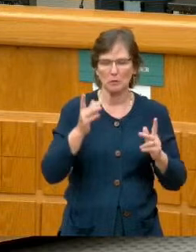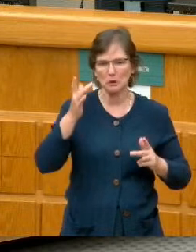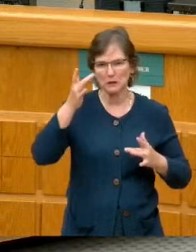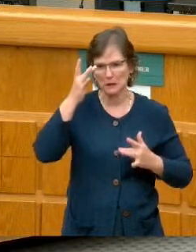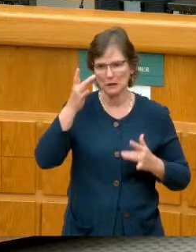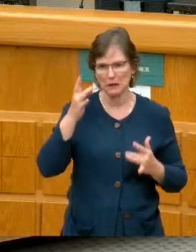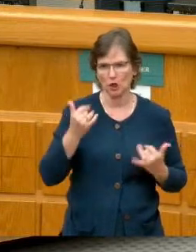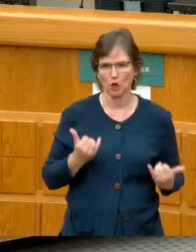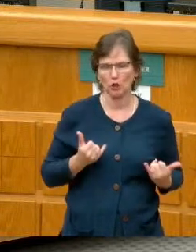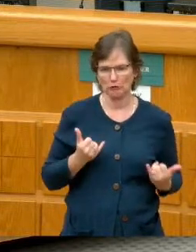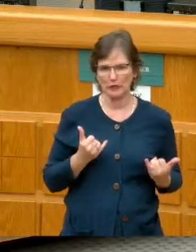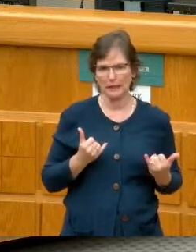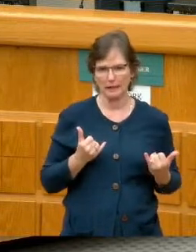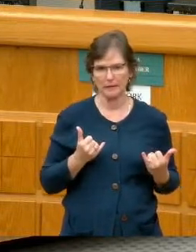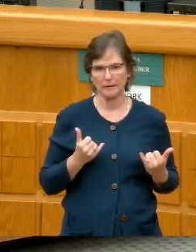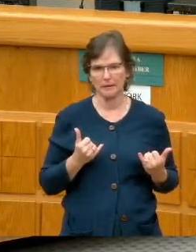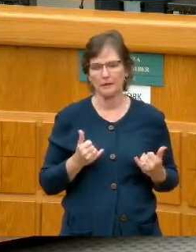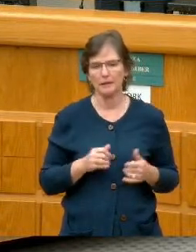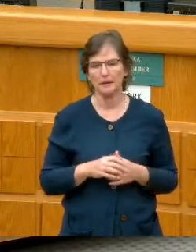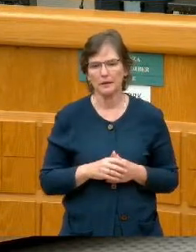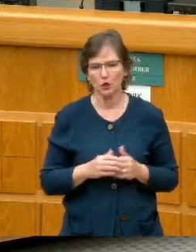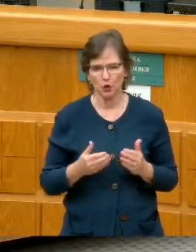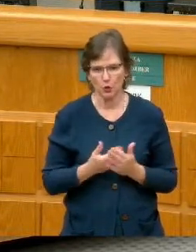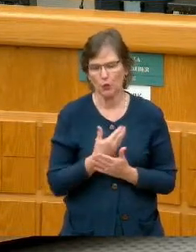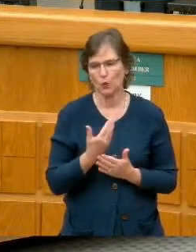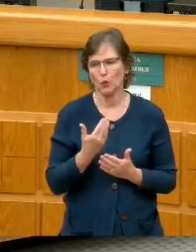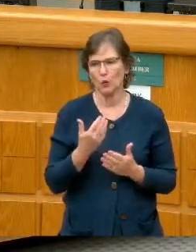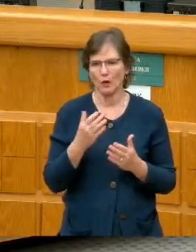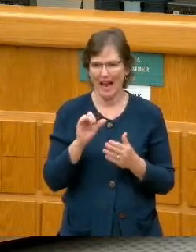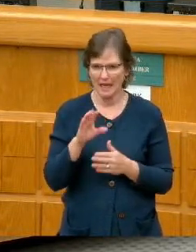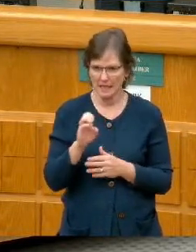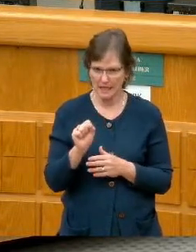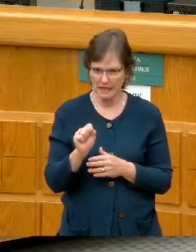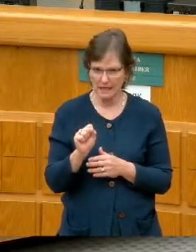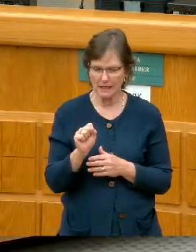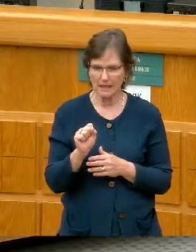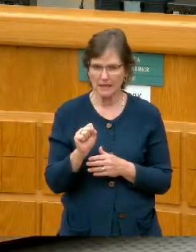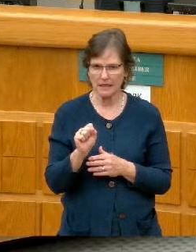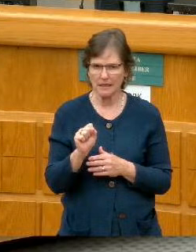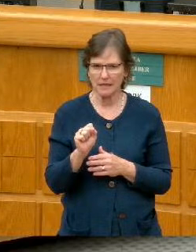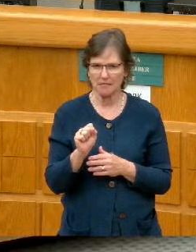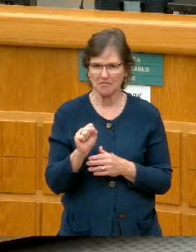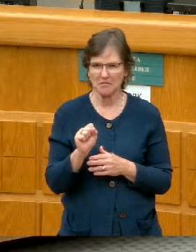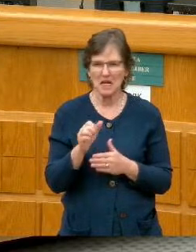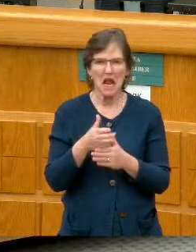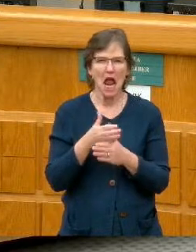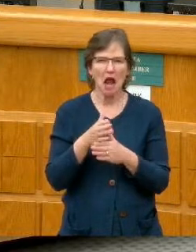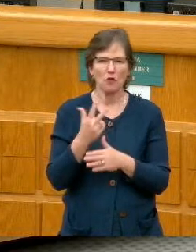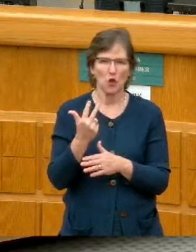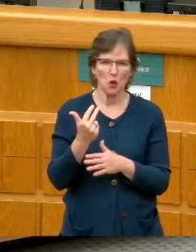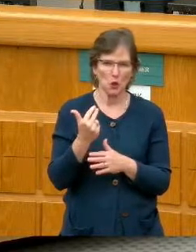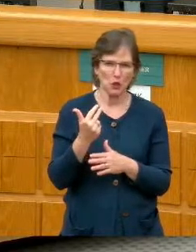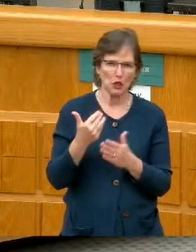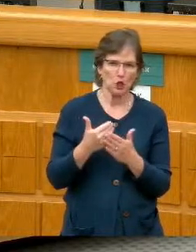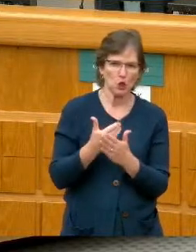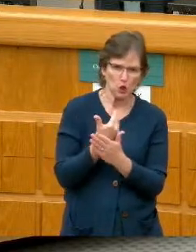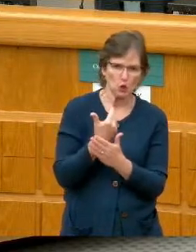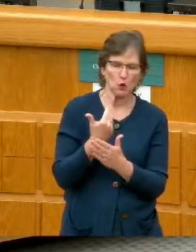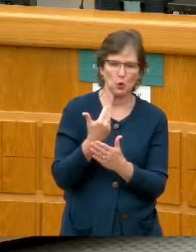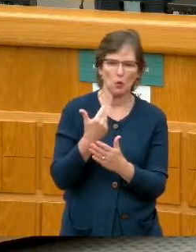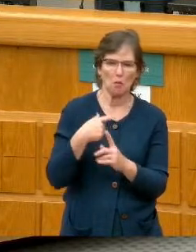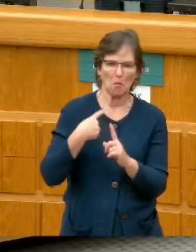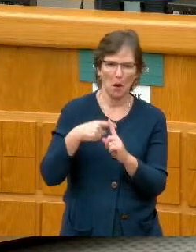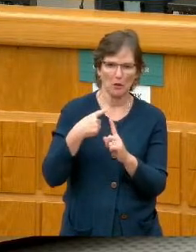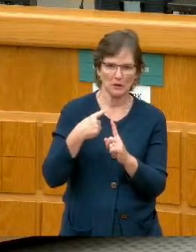and we've been relatively low, approximately 13 new cases per day, I think is